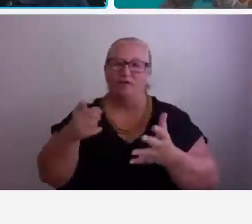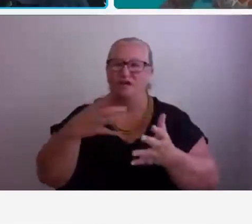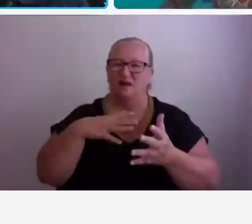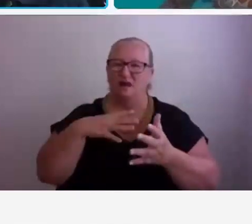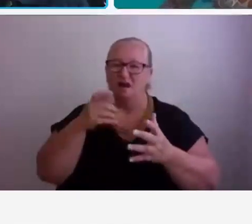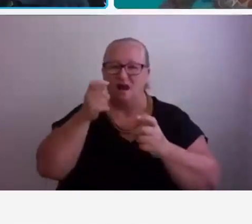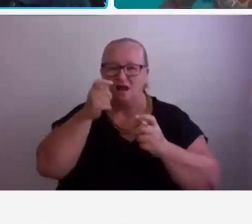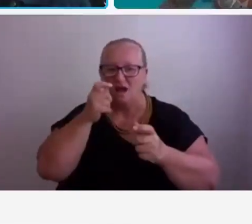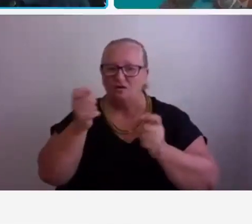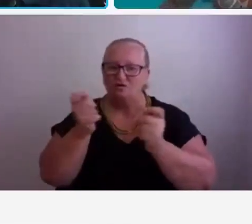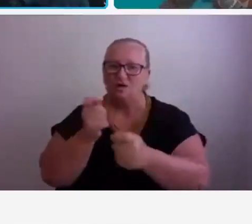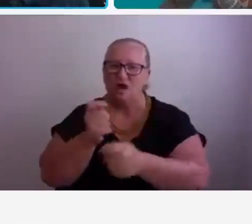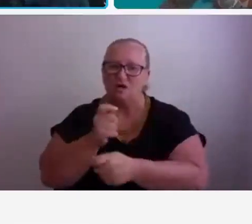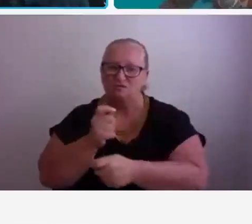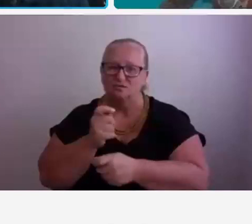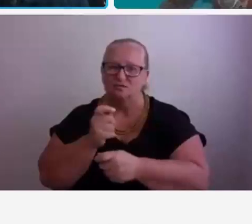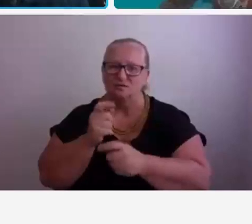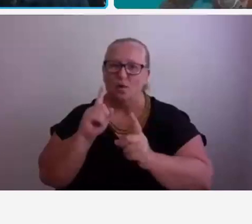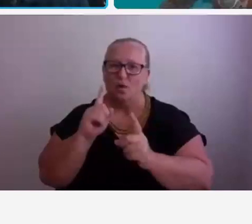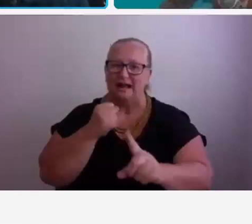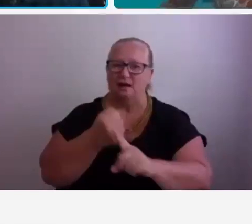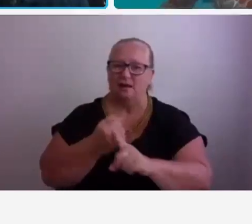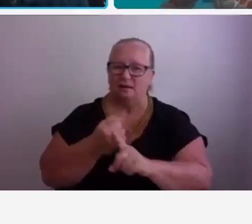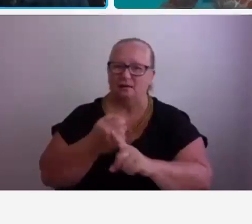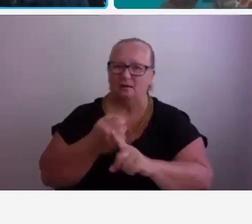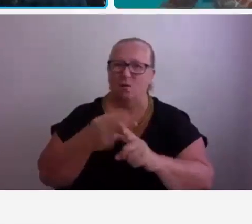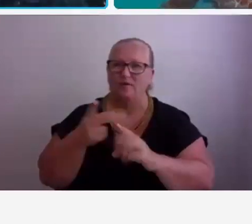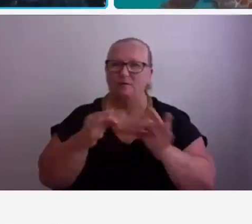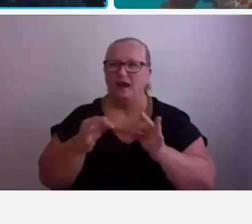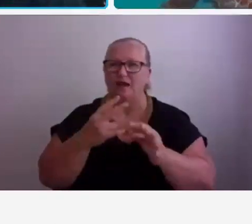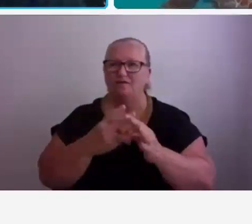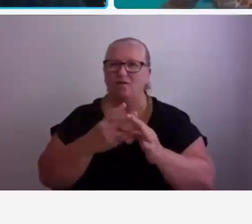changed? And he notes that this will impact on the forward planning of rosters.